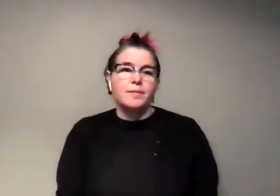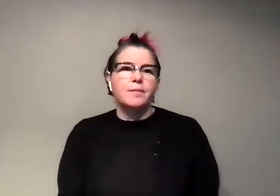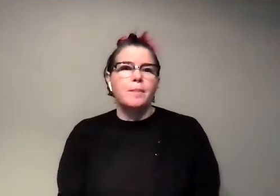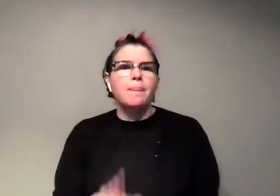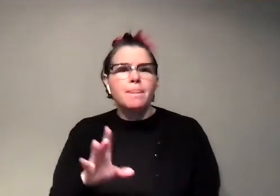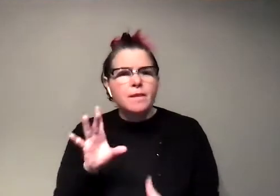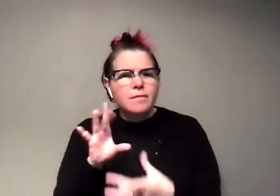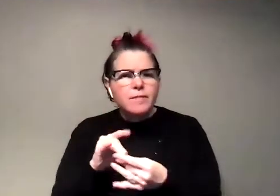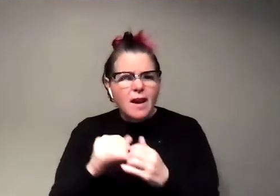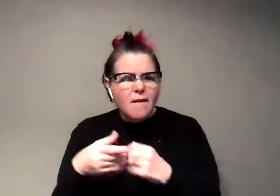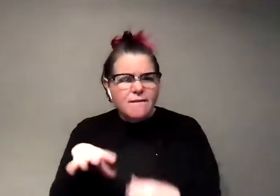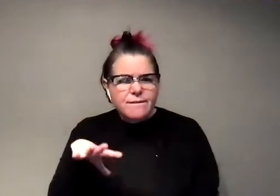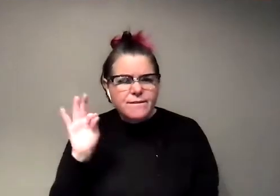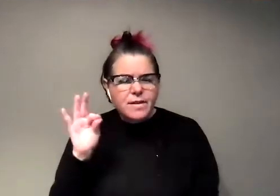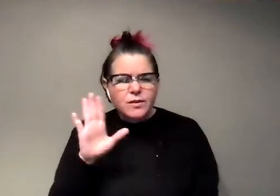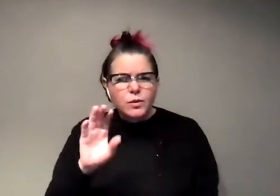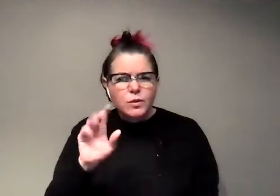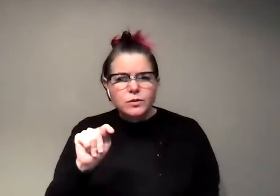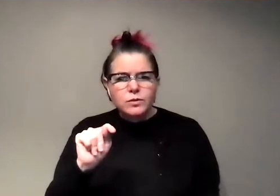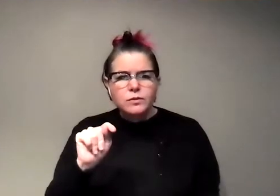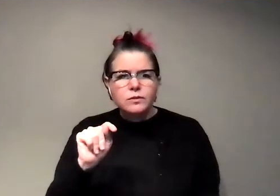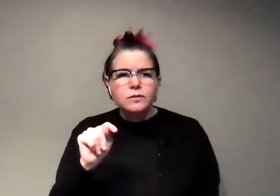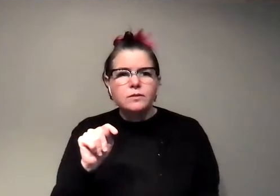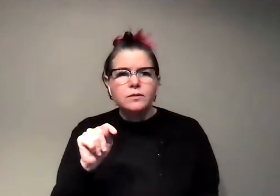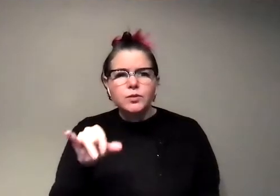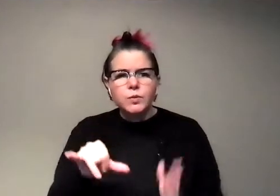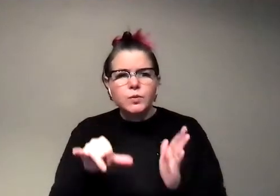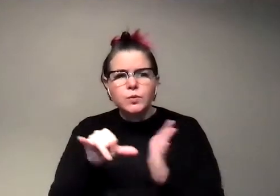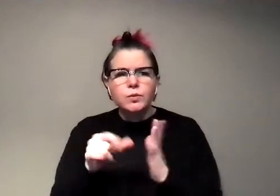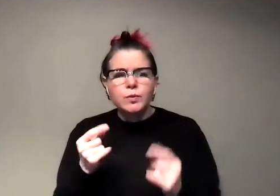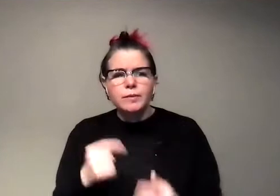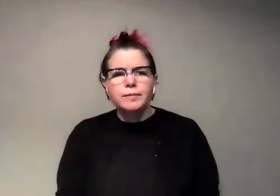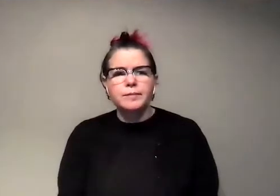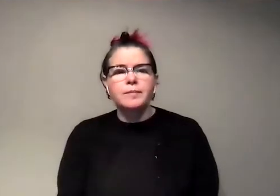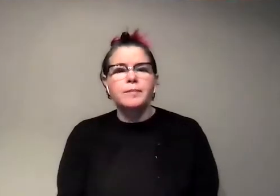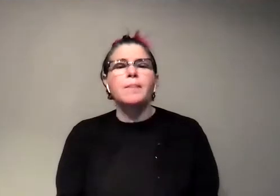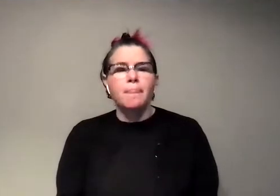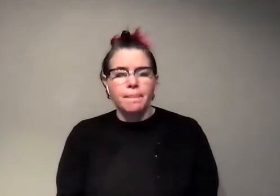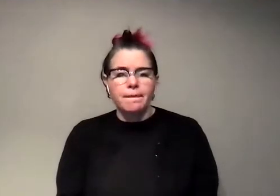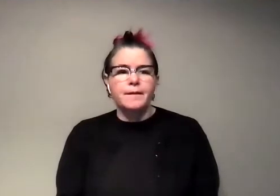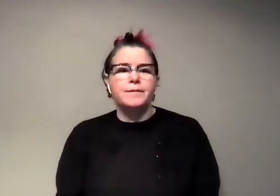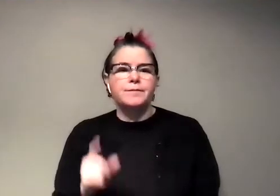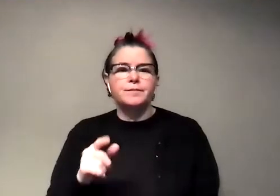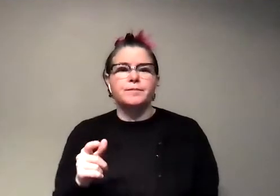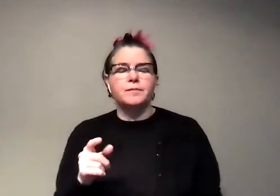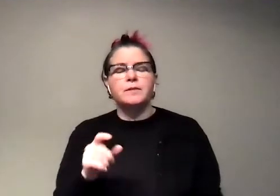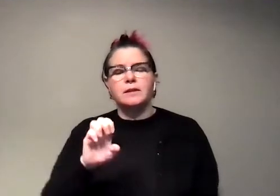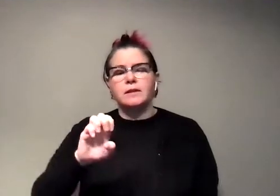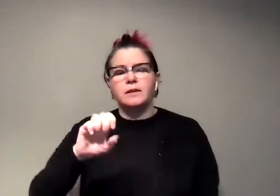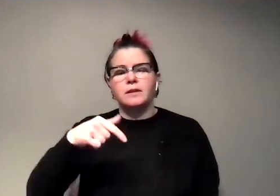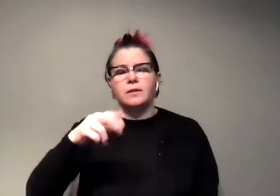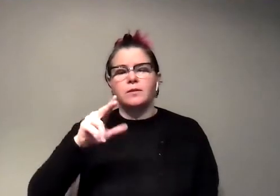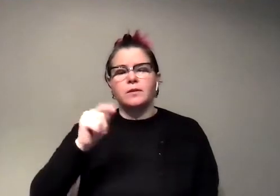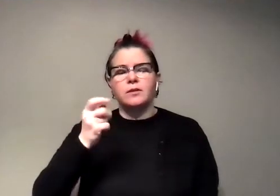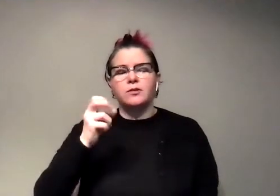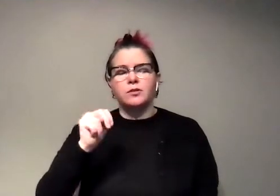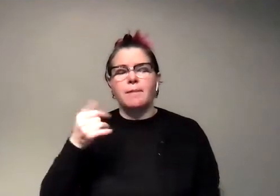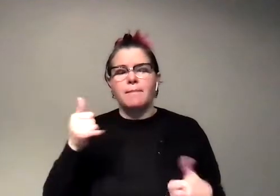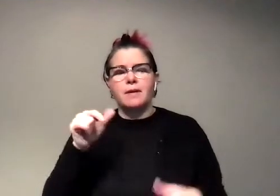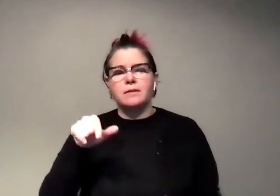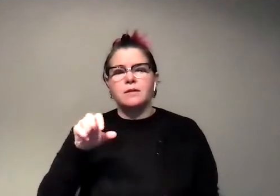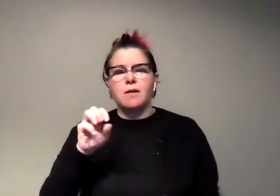that people can go to or look up? Because I'm gonna that. Yeah, if they just go to equationplay.com, it'll